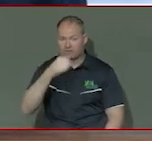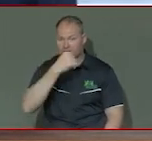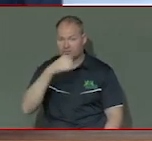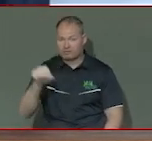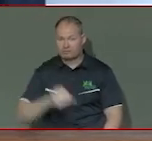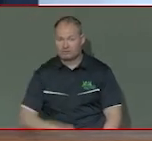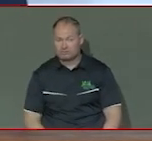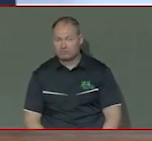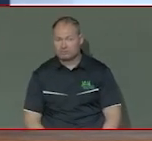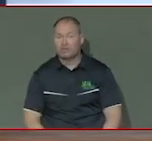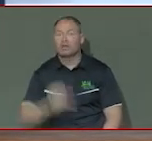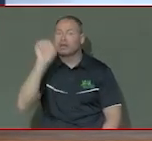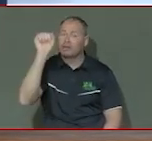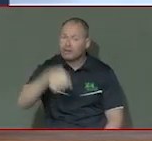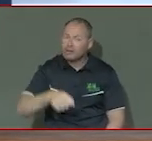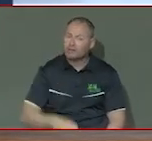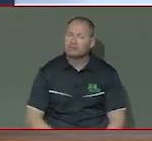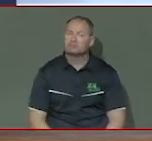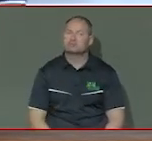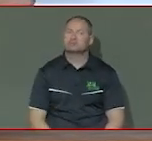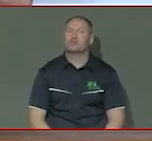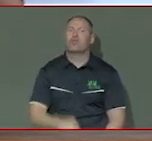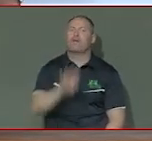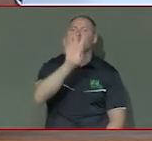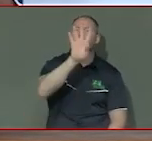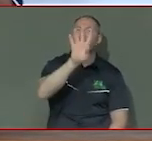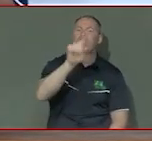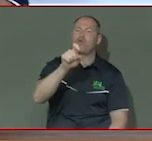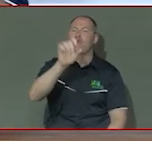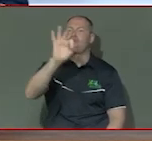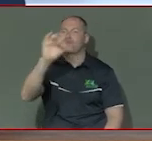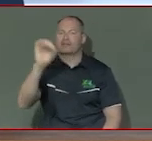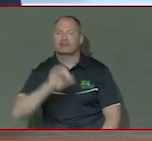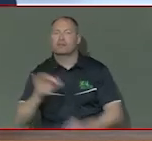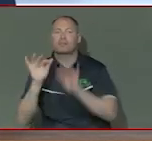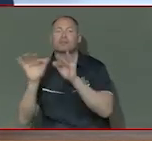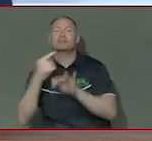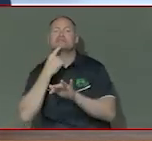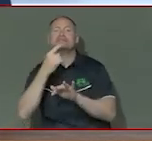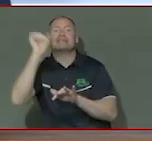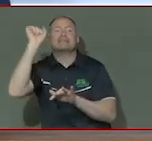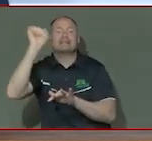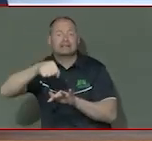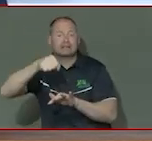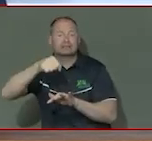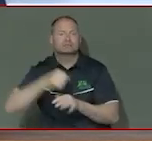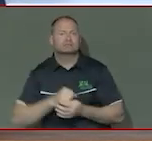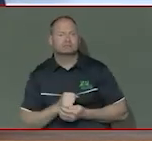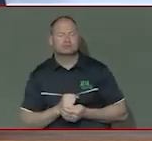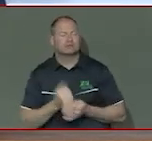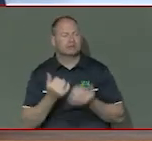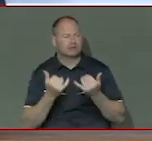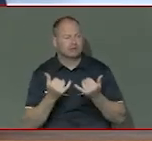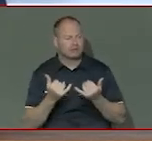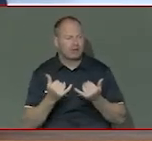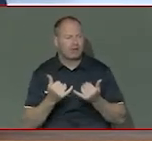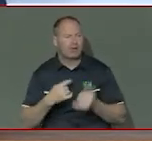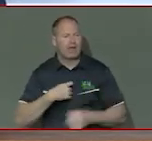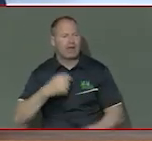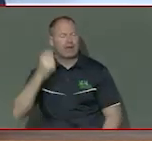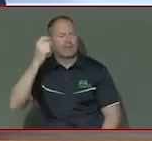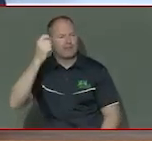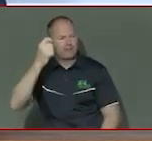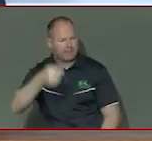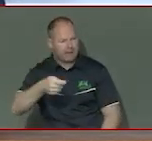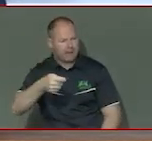Yes, I hear a lot of yeses. 4.30. People saying yes will say, I'm getting a value, I'm paying